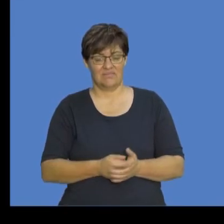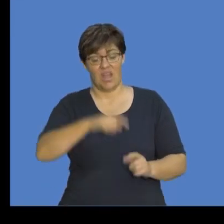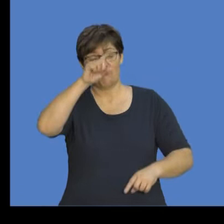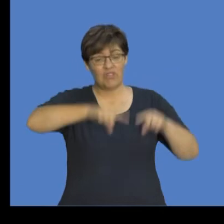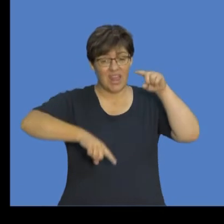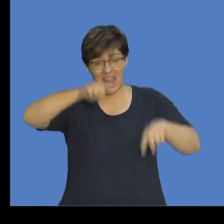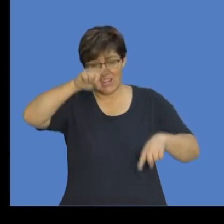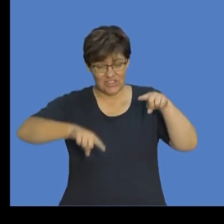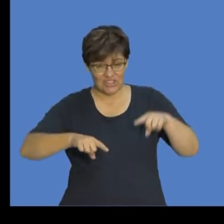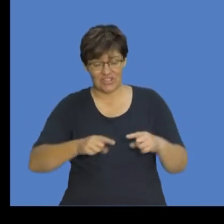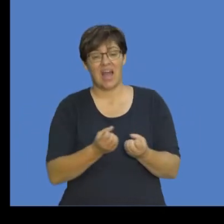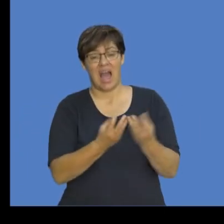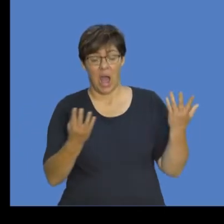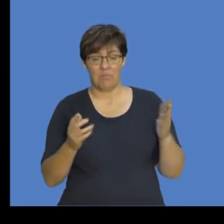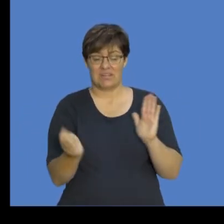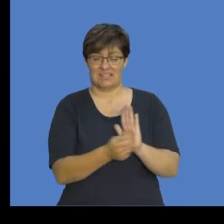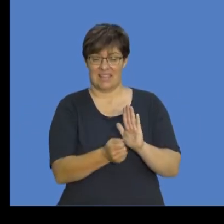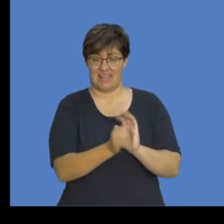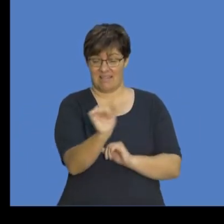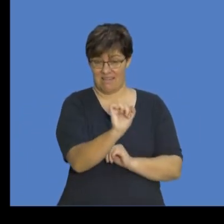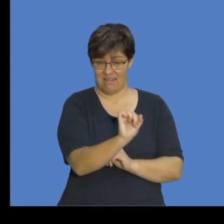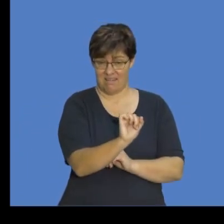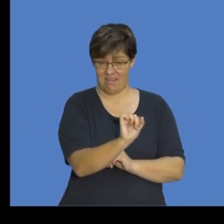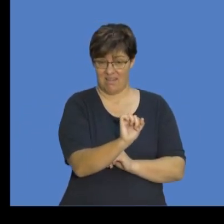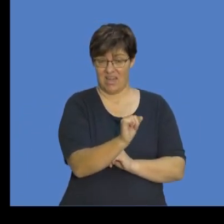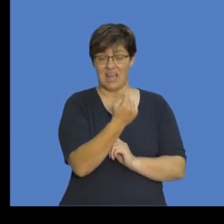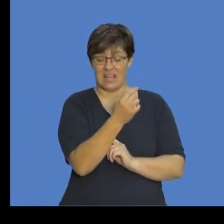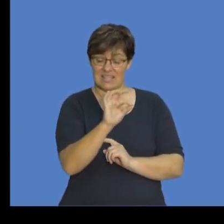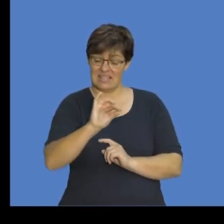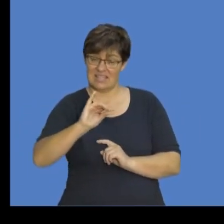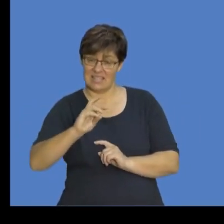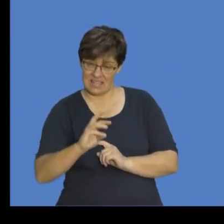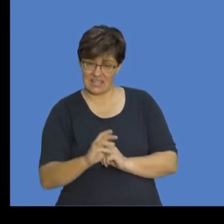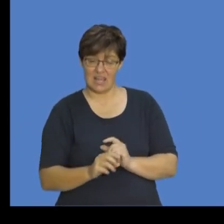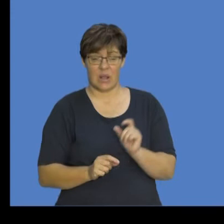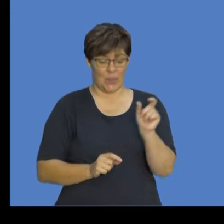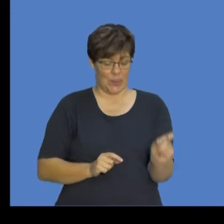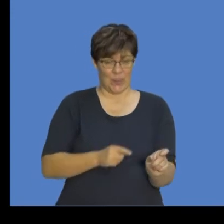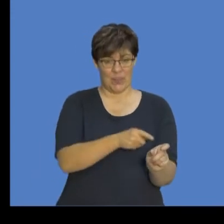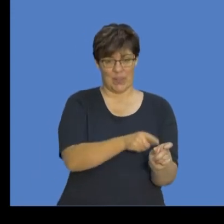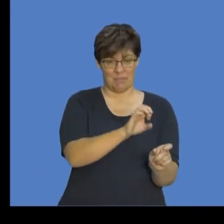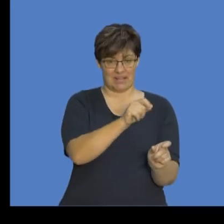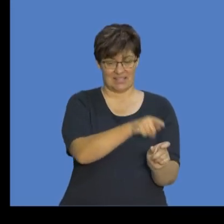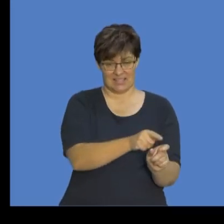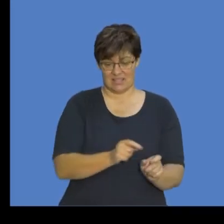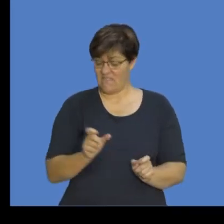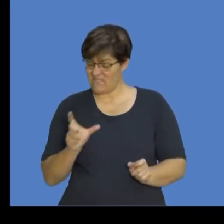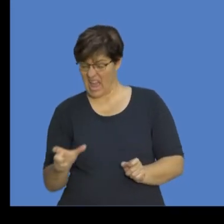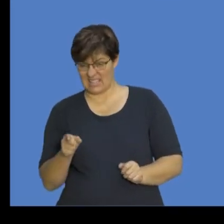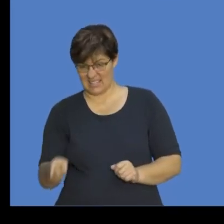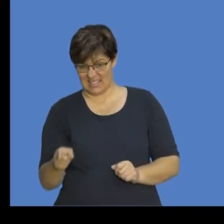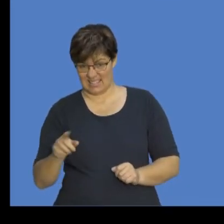So the range of the numbers of cars sold each day is smaller for MAT. That's what we